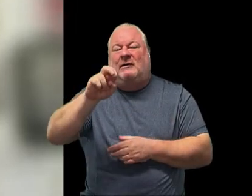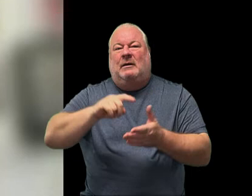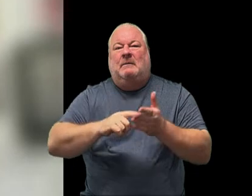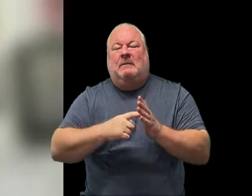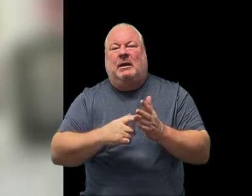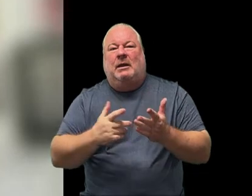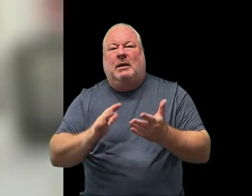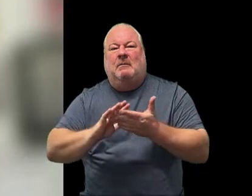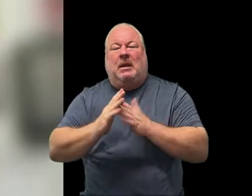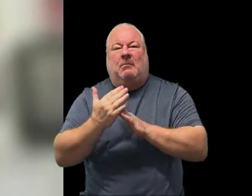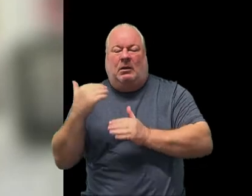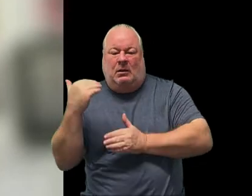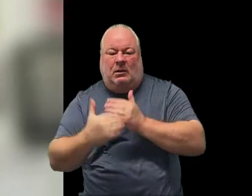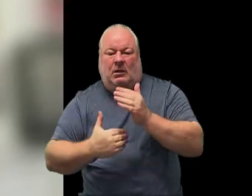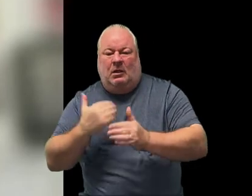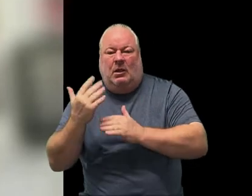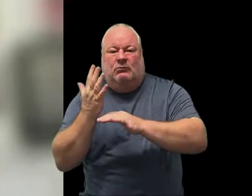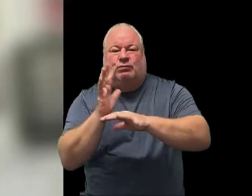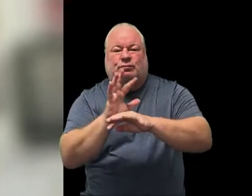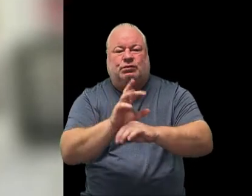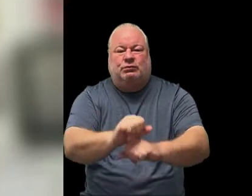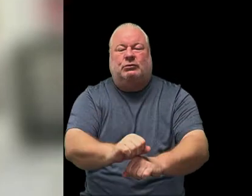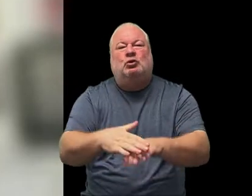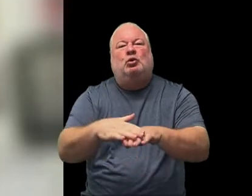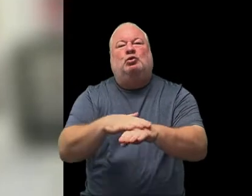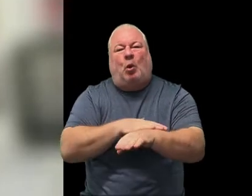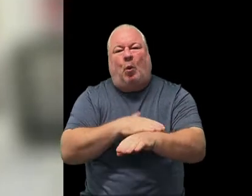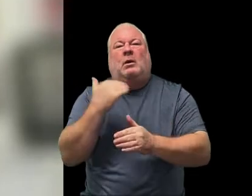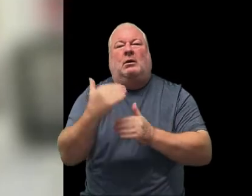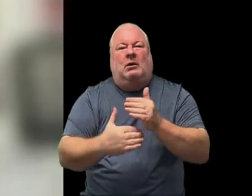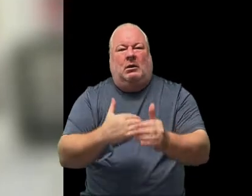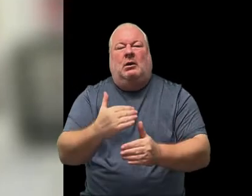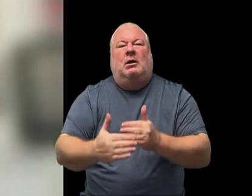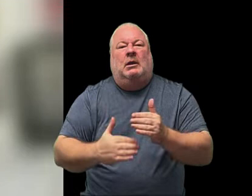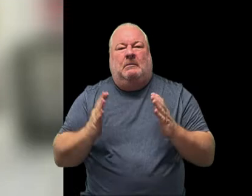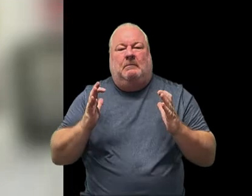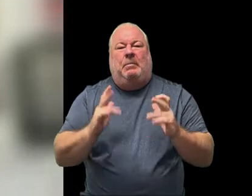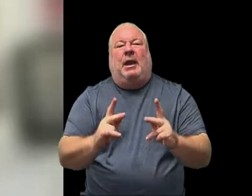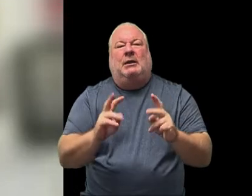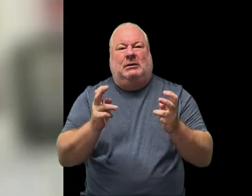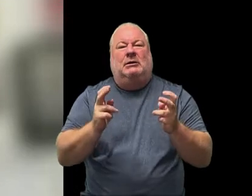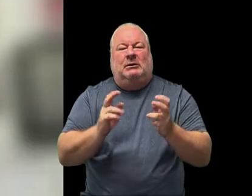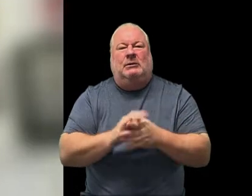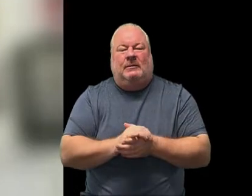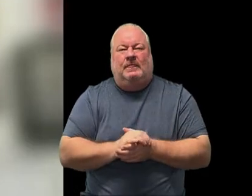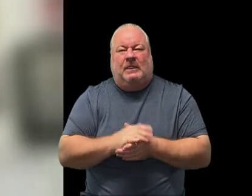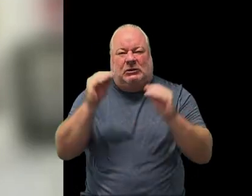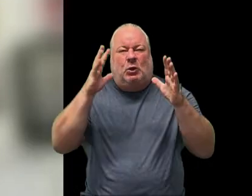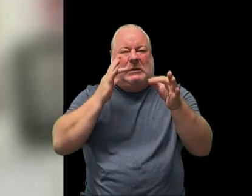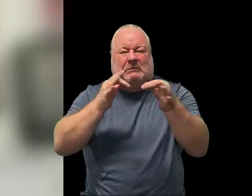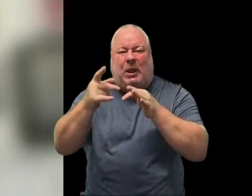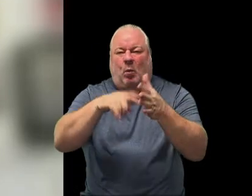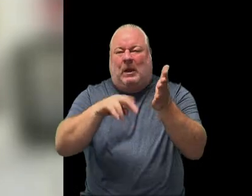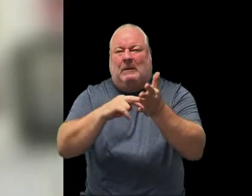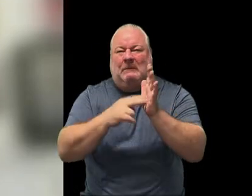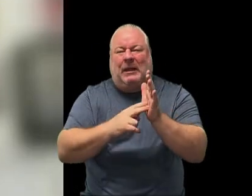6th. I hope your teachers will take some time to explain a little more what that means and what